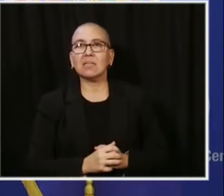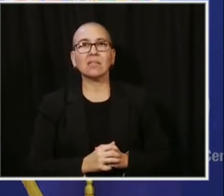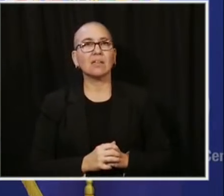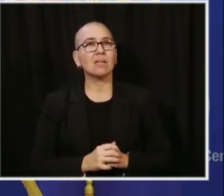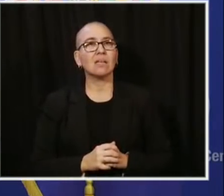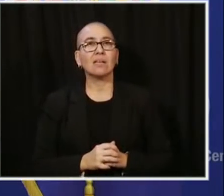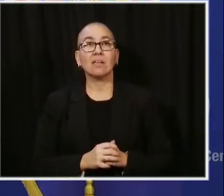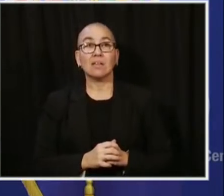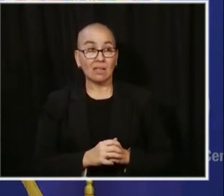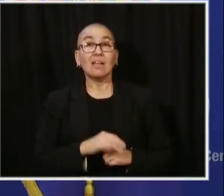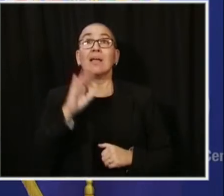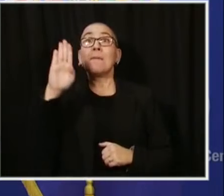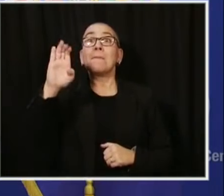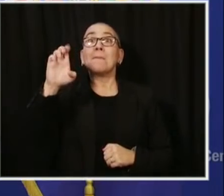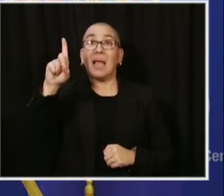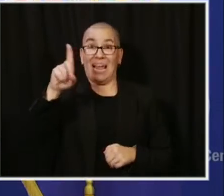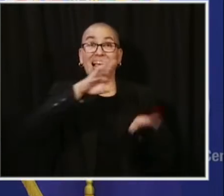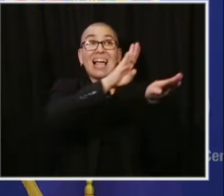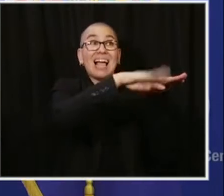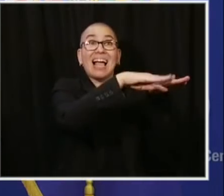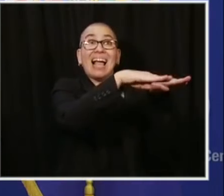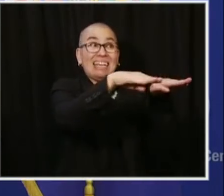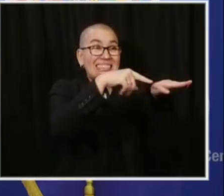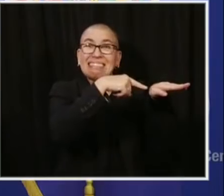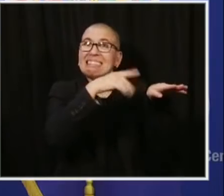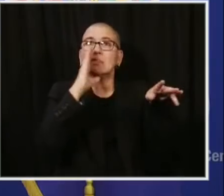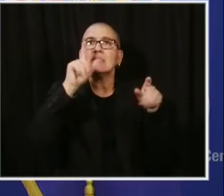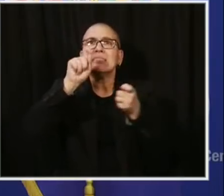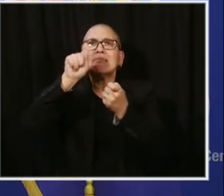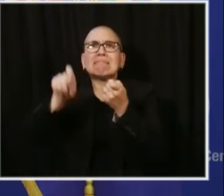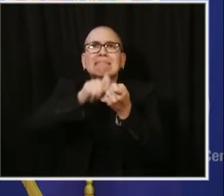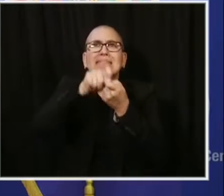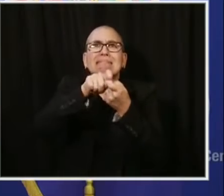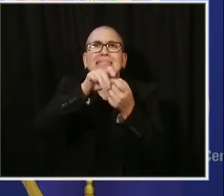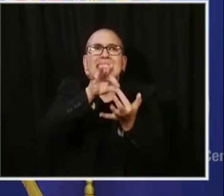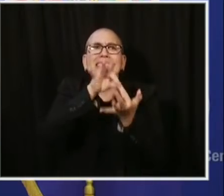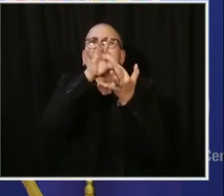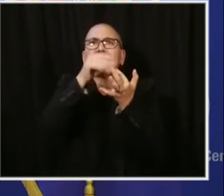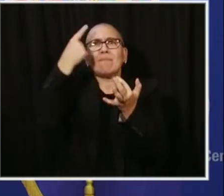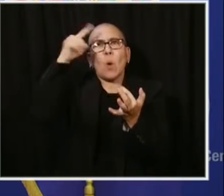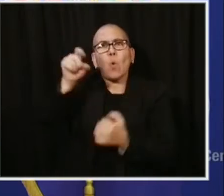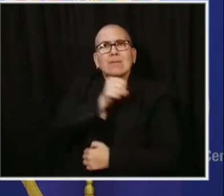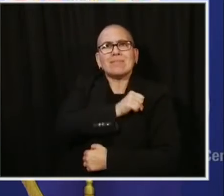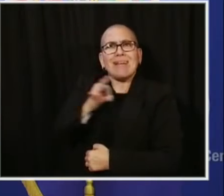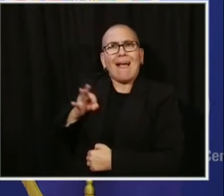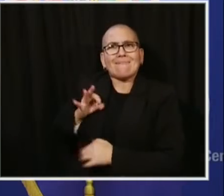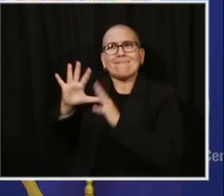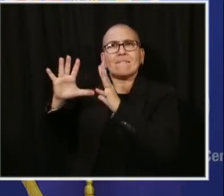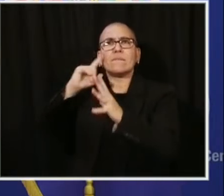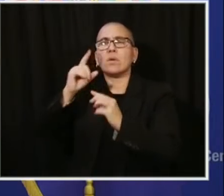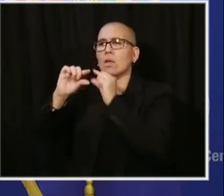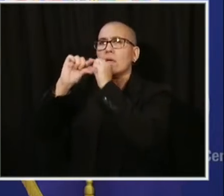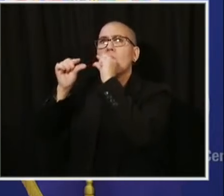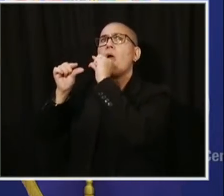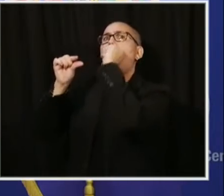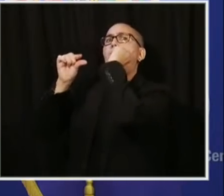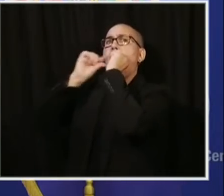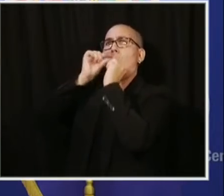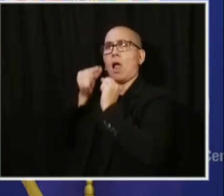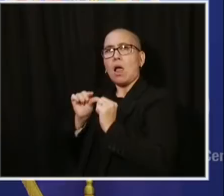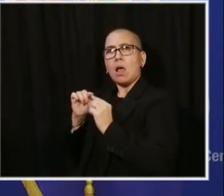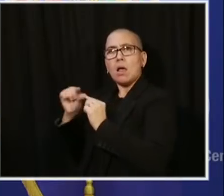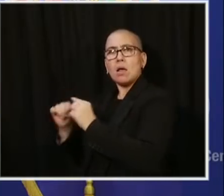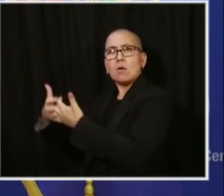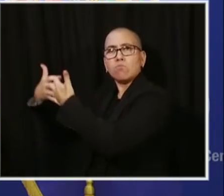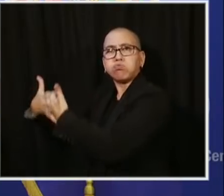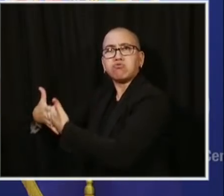that are needed and the expertise to provide that high level care. While we know that those are our critically ill, the highest